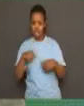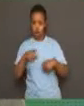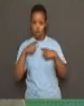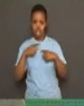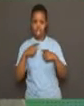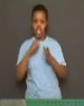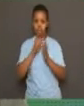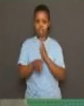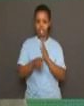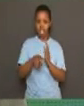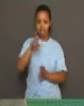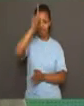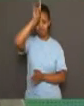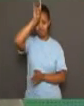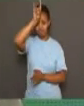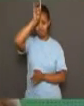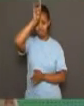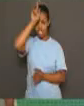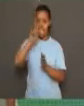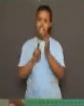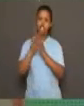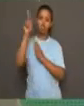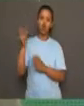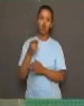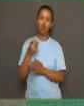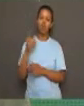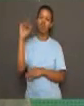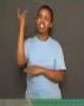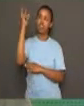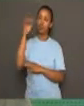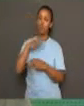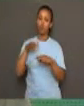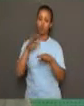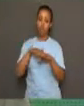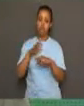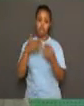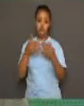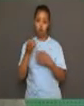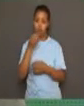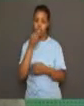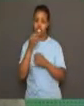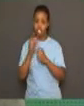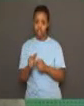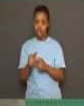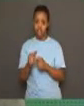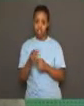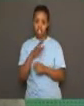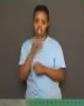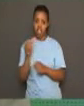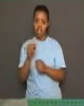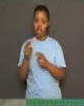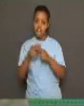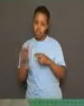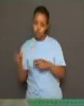a giraffe that is tall enough to eat from the tops of the trees, as opposed to one who can't reach that